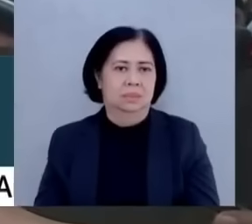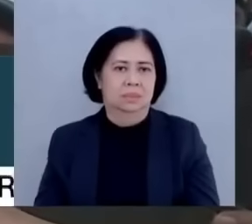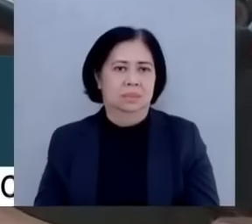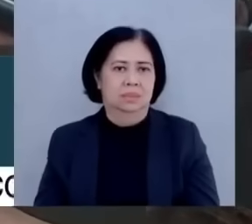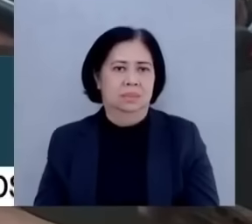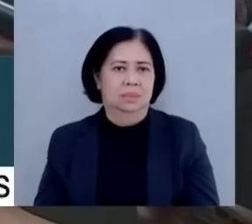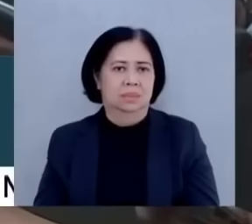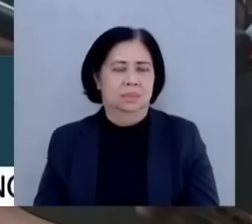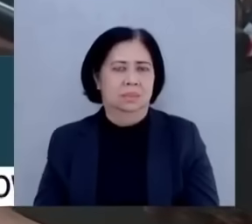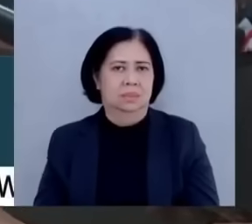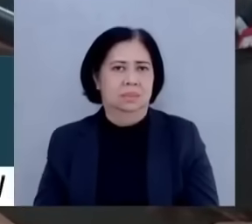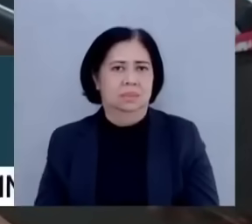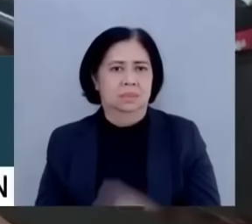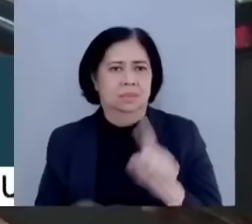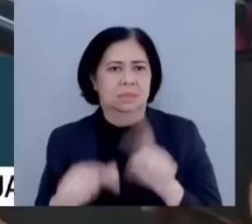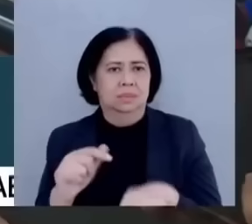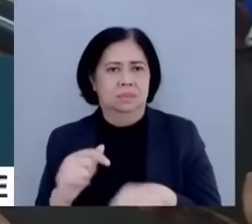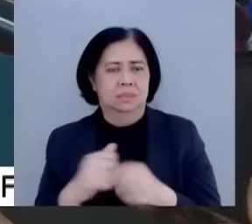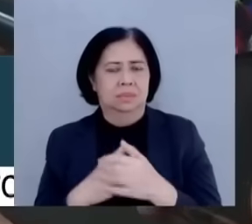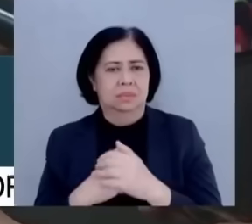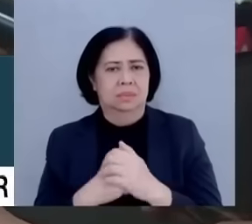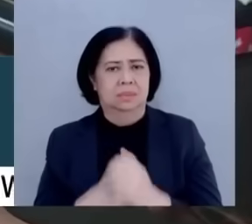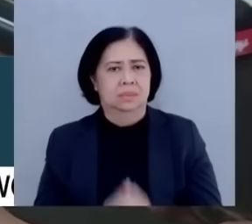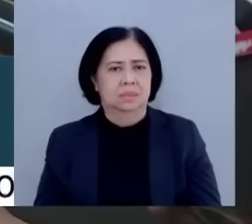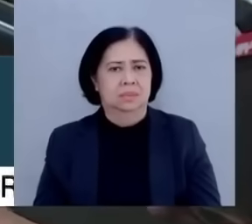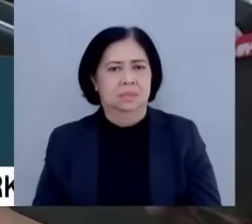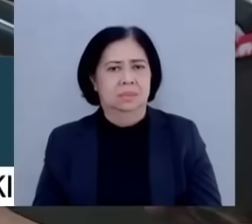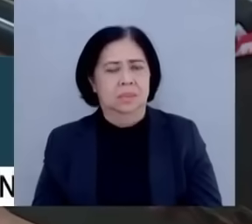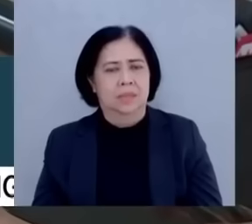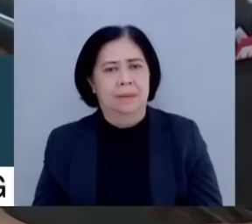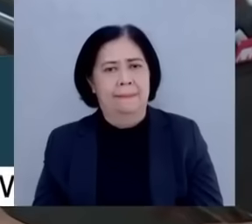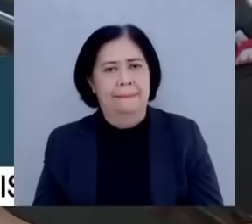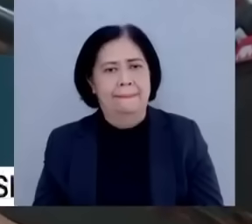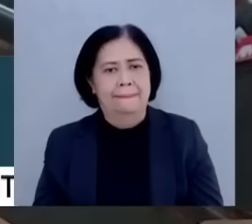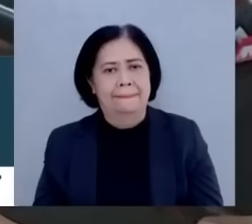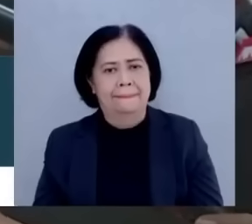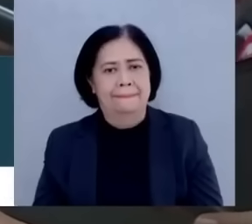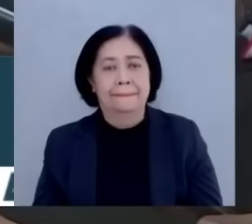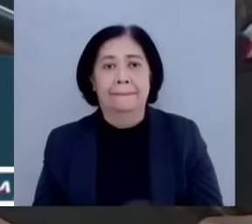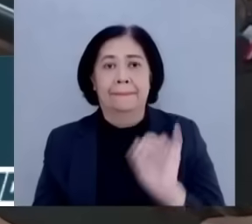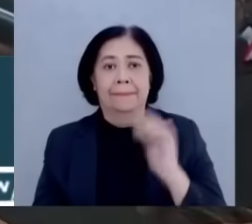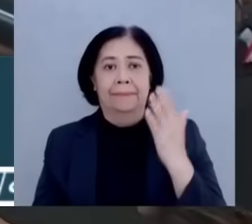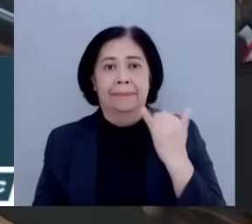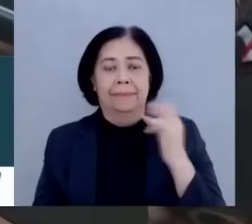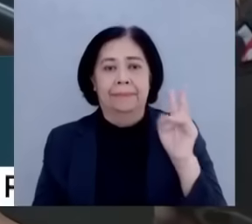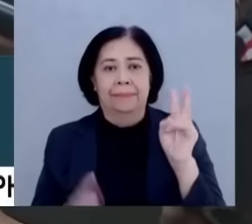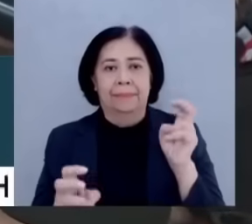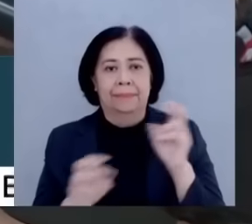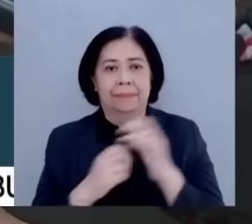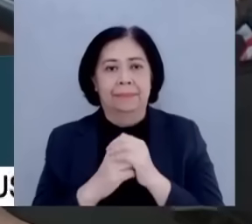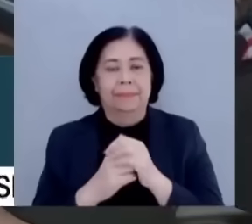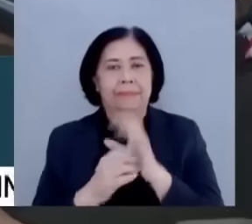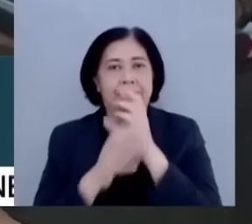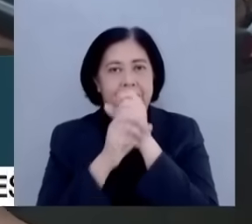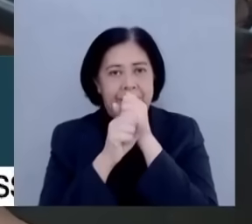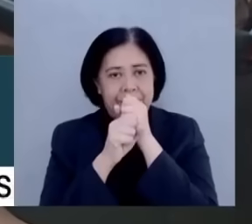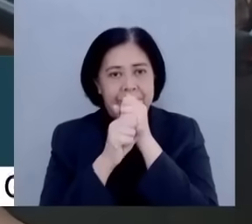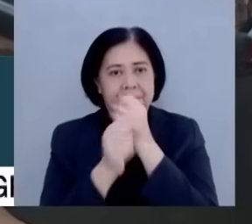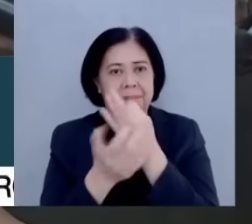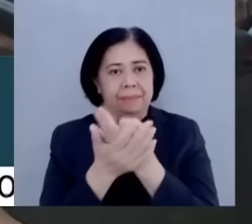You cannot do that. That is why it is called confidential